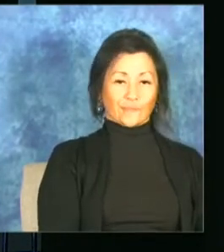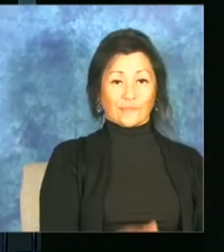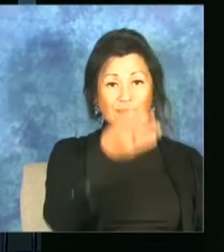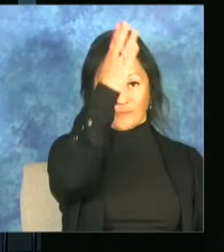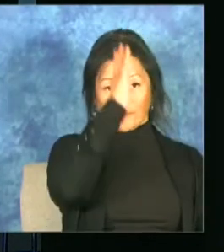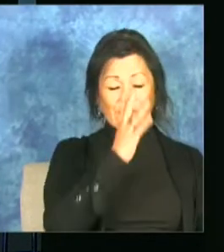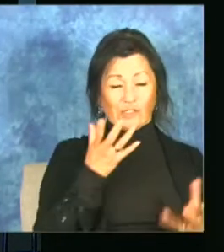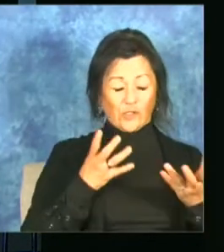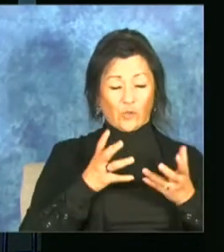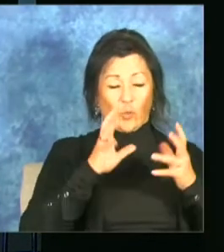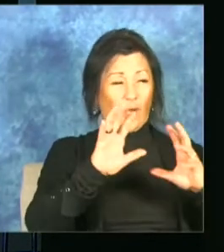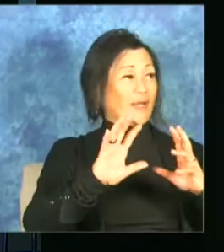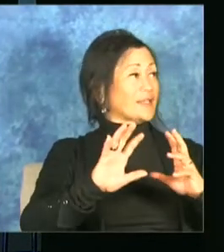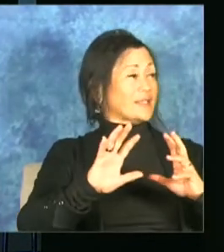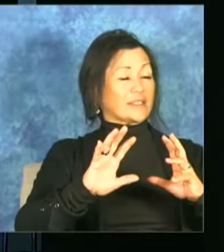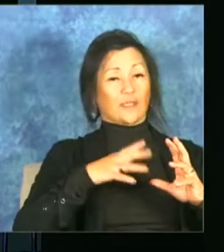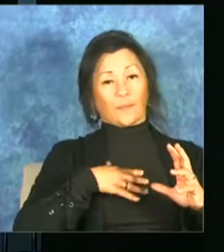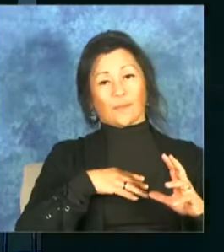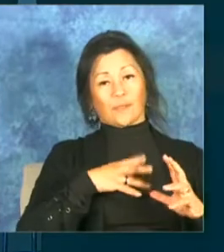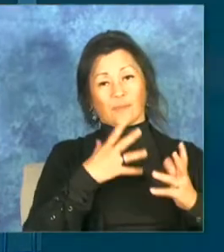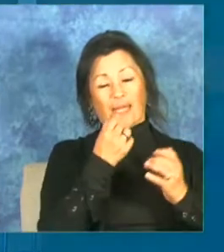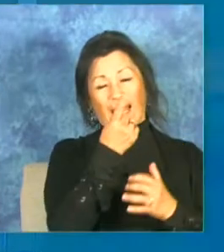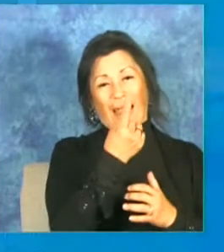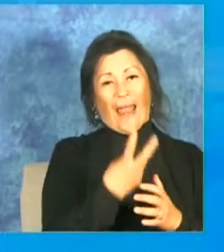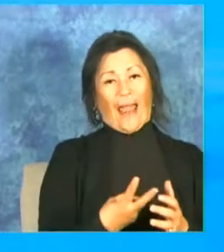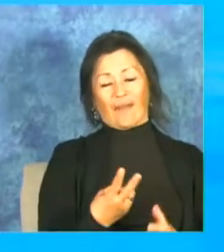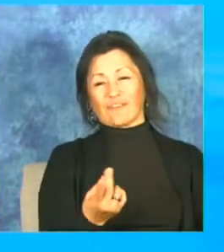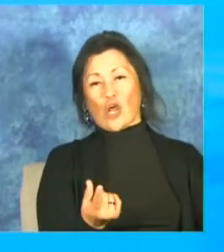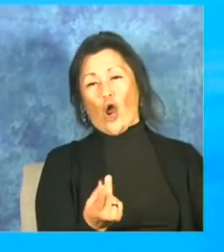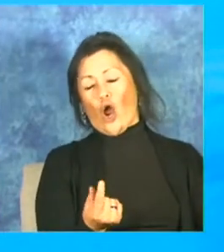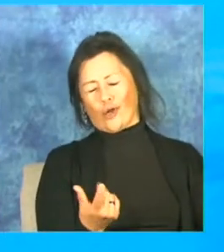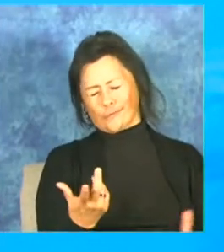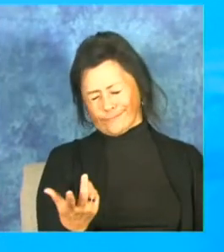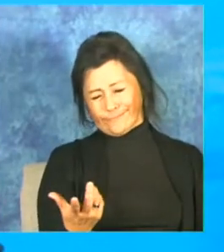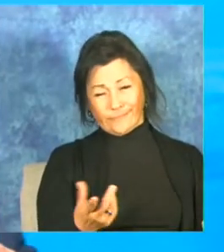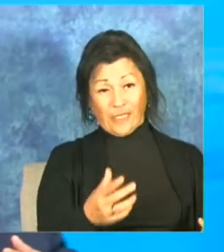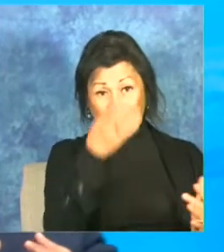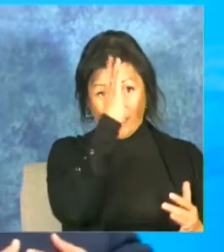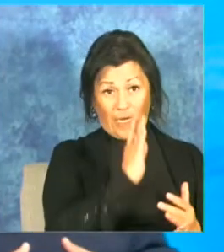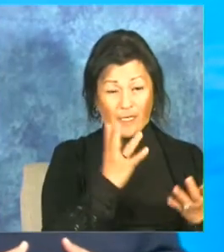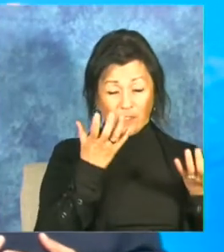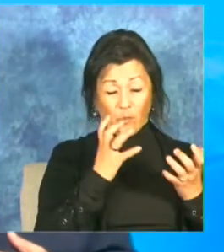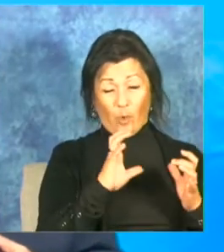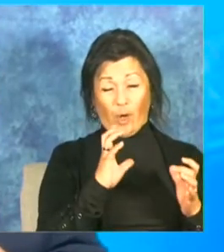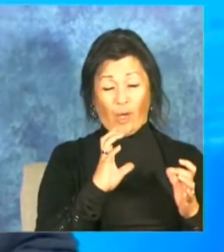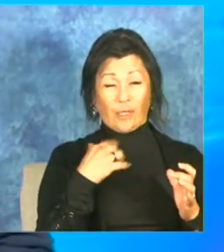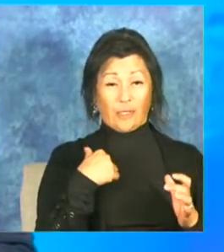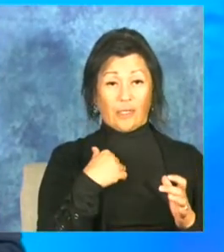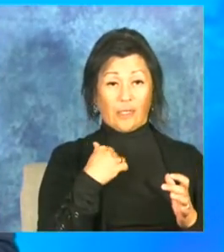God doesn't want to be our half-God. God doesn't want to be